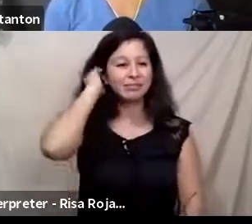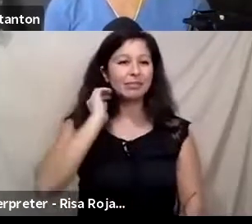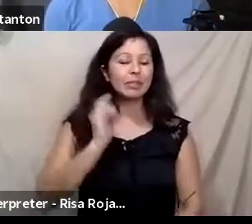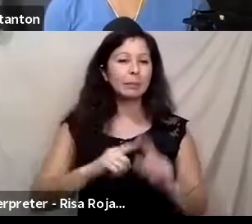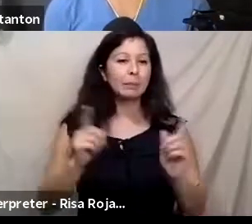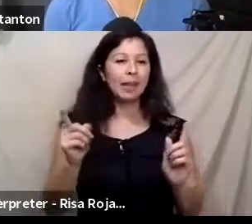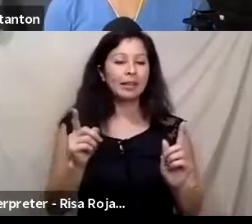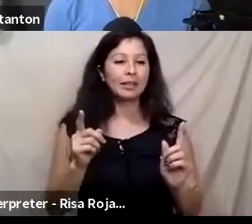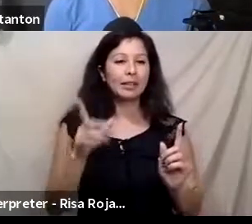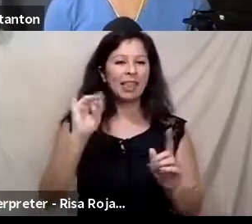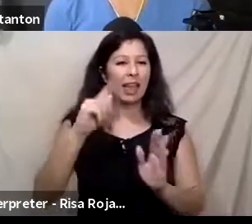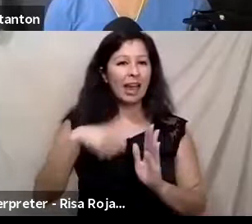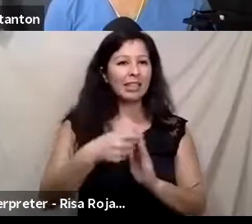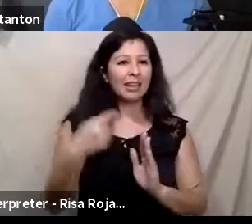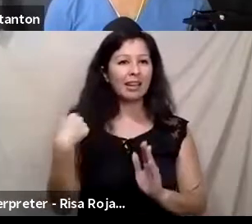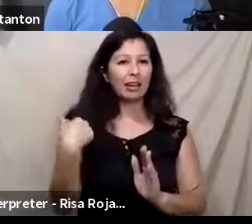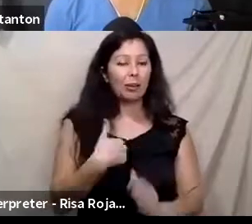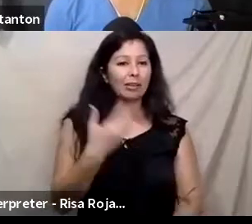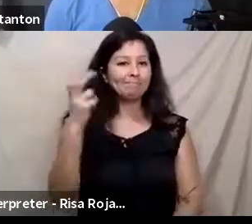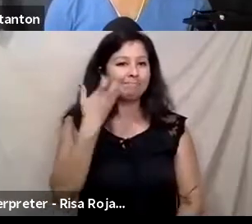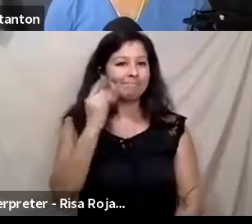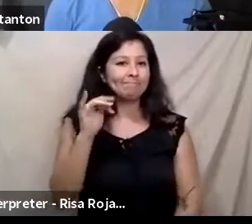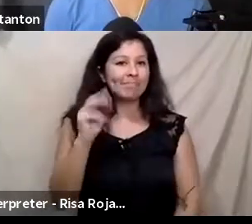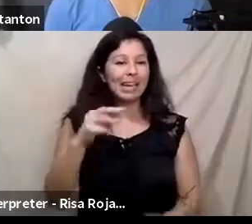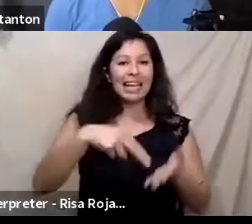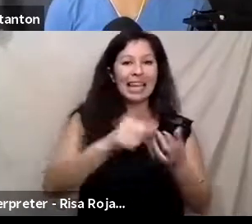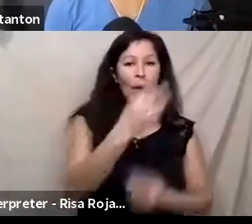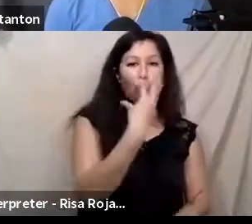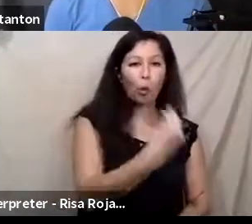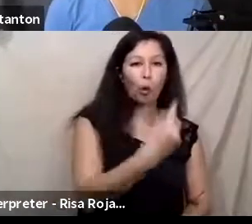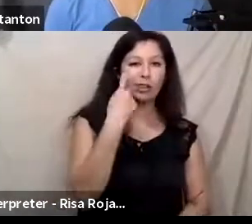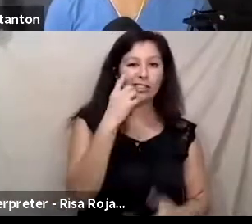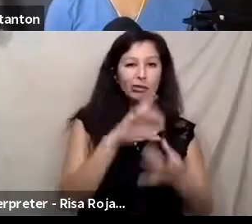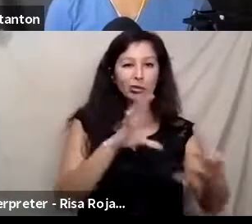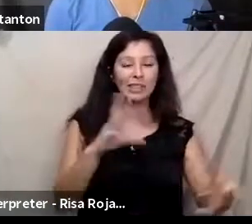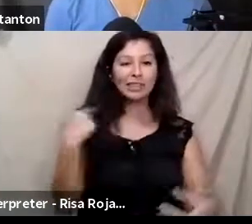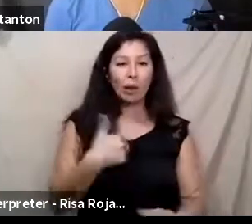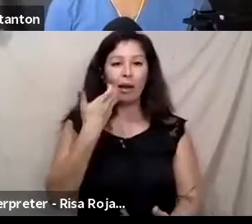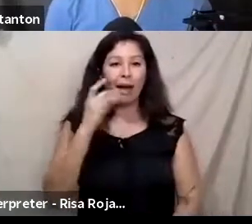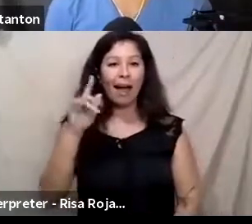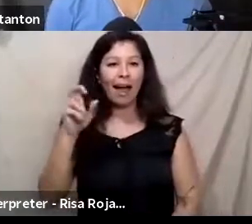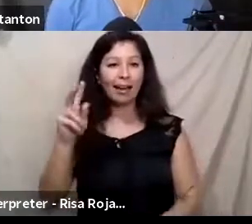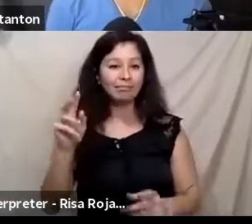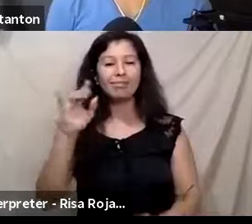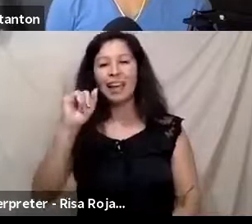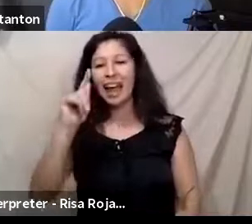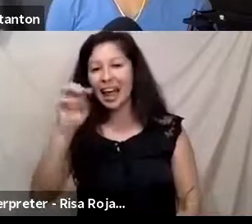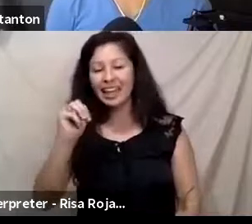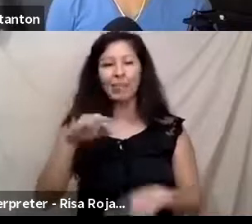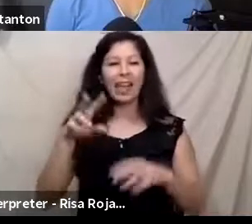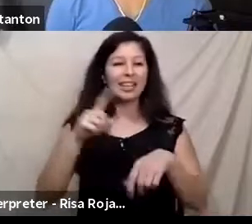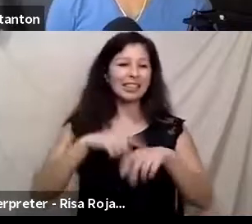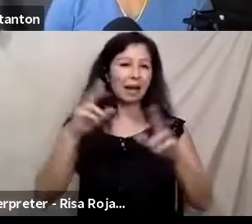But it was a time when we were hot. Dances with Wolves had come out and we were hot. And DeLanna, your Uncle Wes